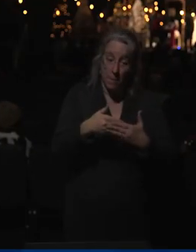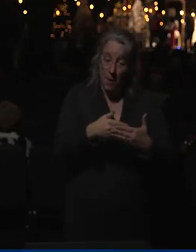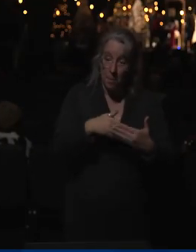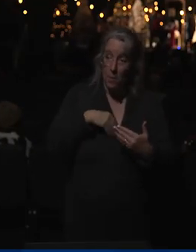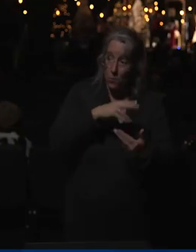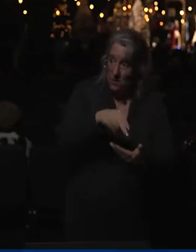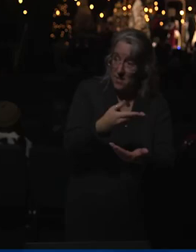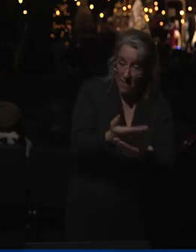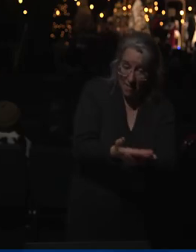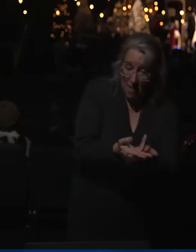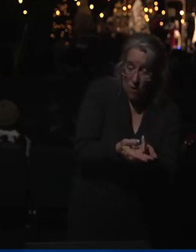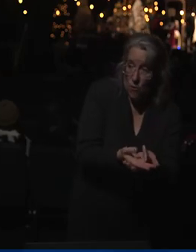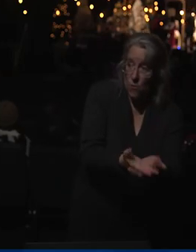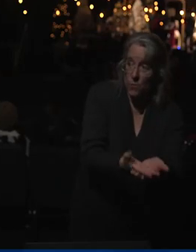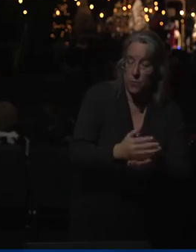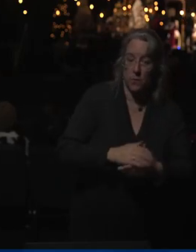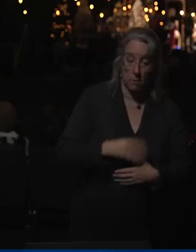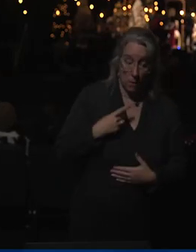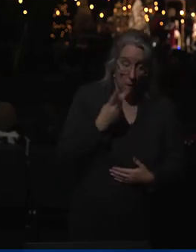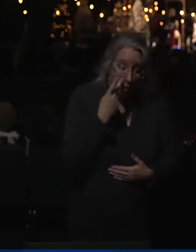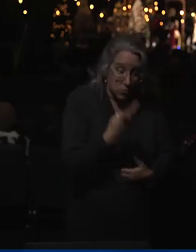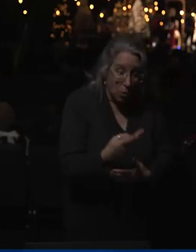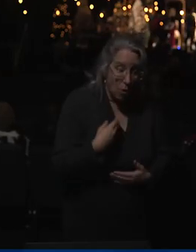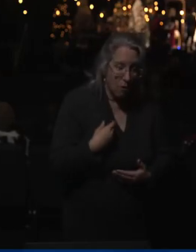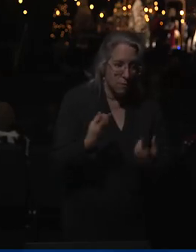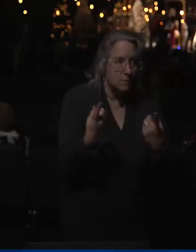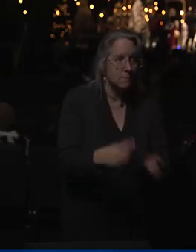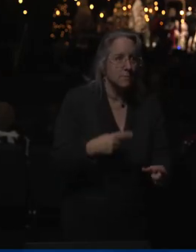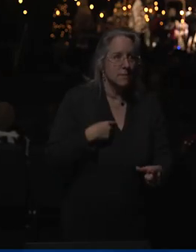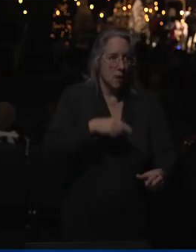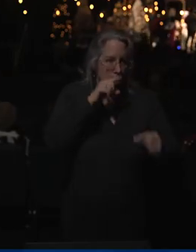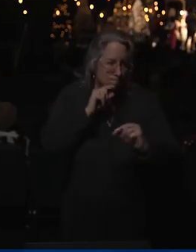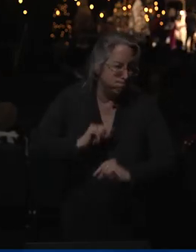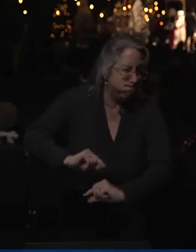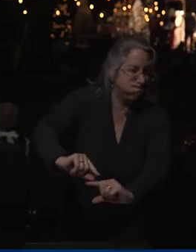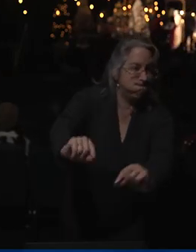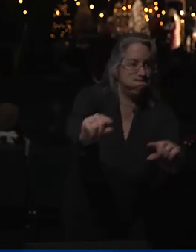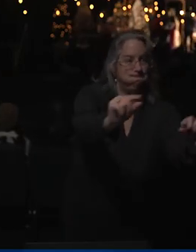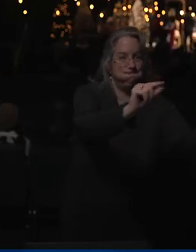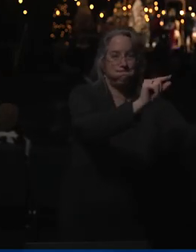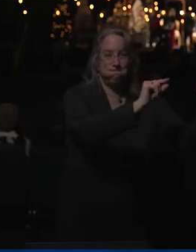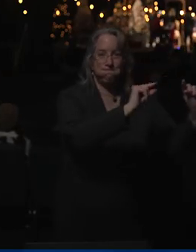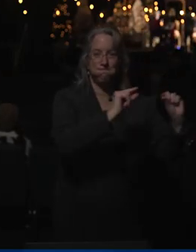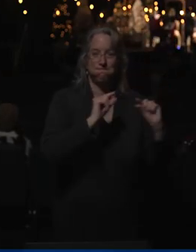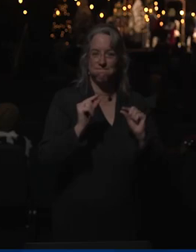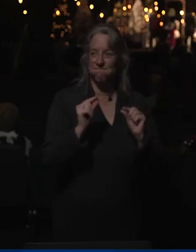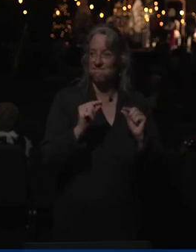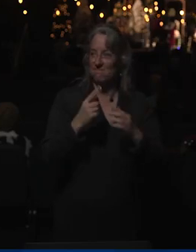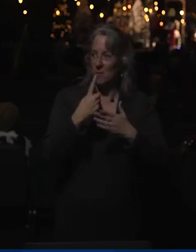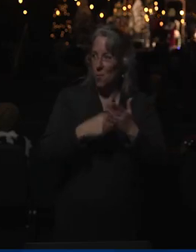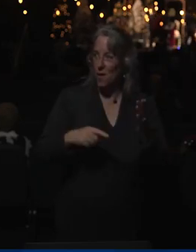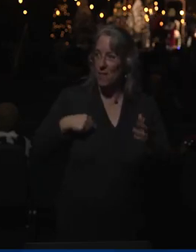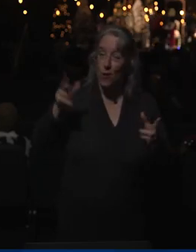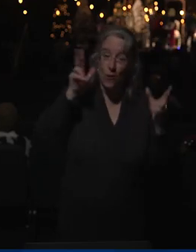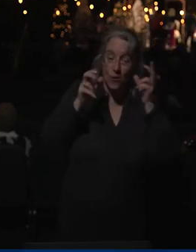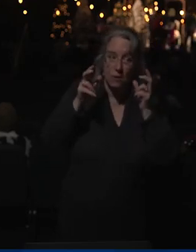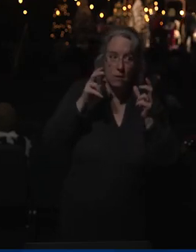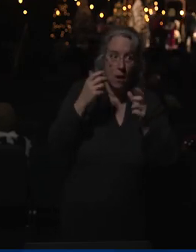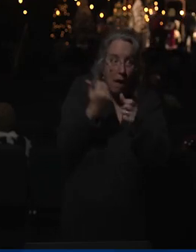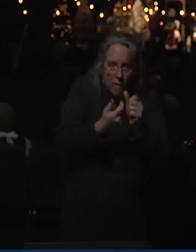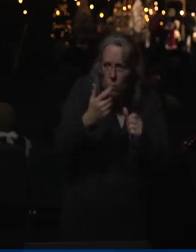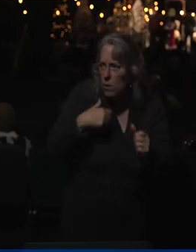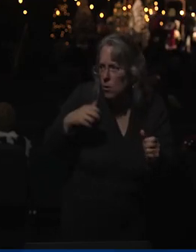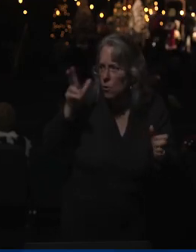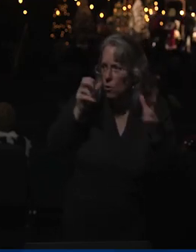When they had seen him, they spread the word concerning what had been told them about this child. And all who heard it were amazed at what